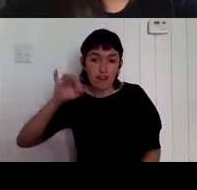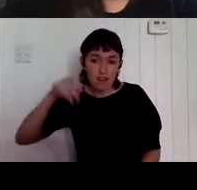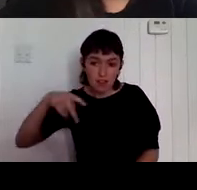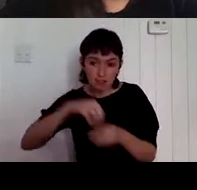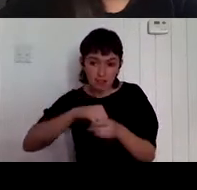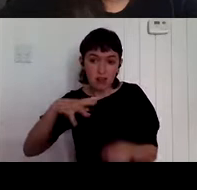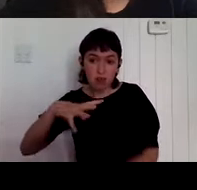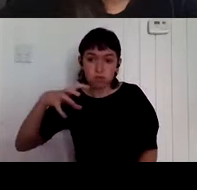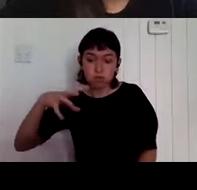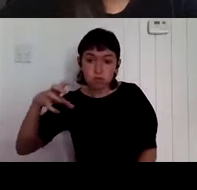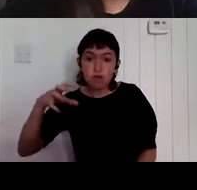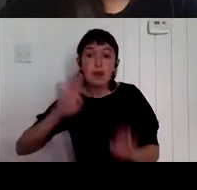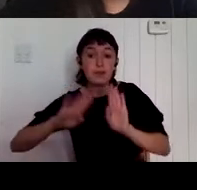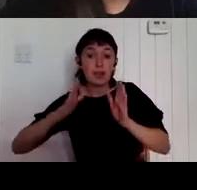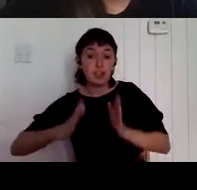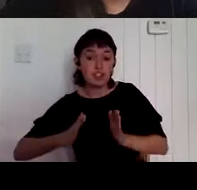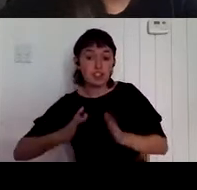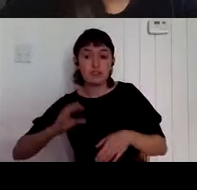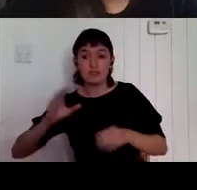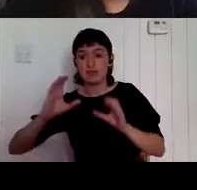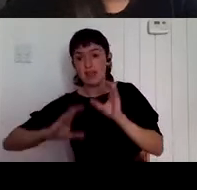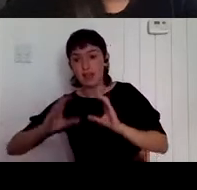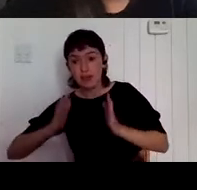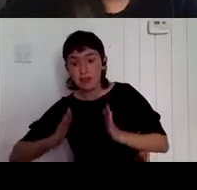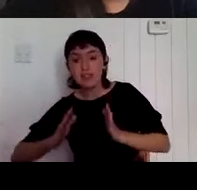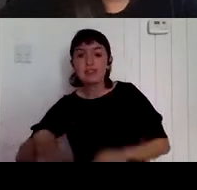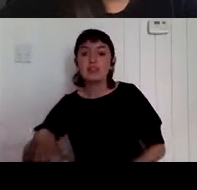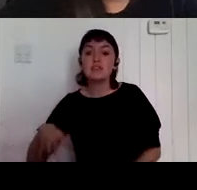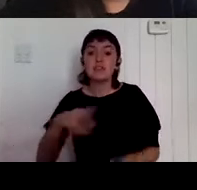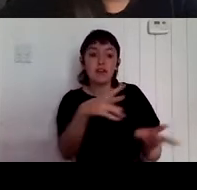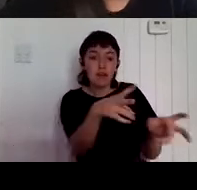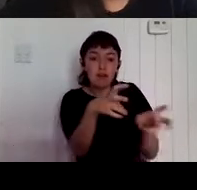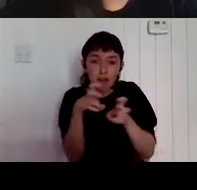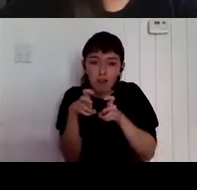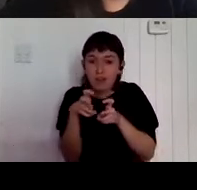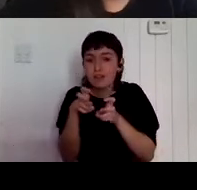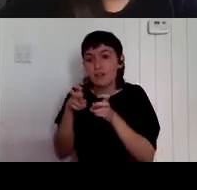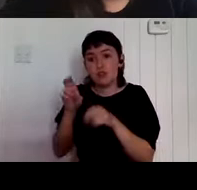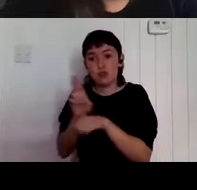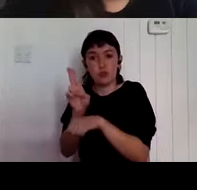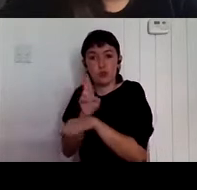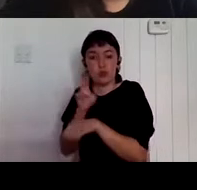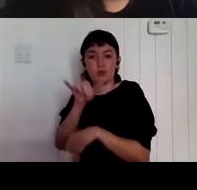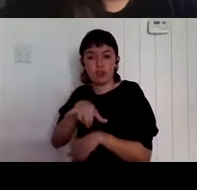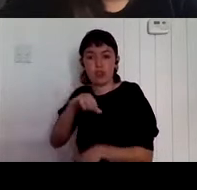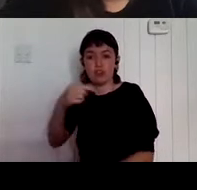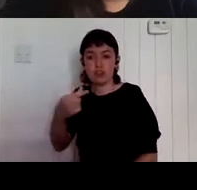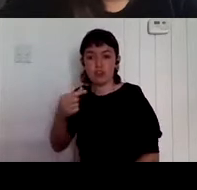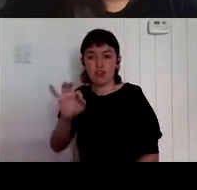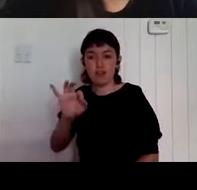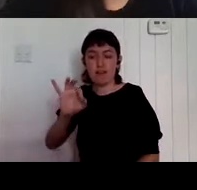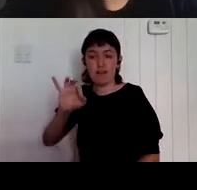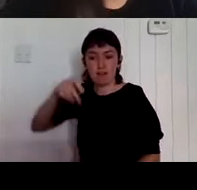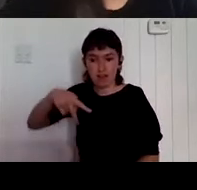chemists took this protein and were able to use it to put into other systems so that when people talk about, Oh, things glowing